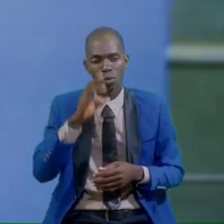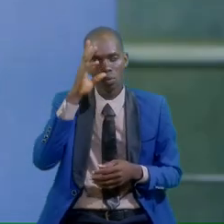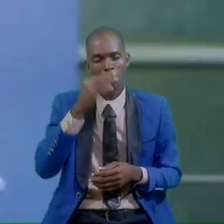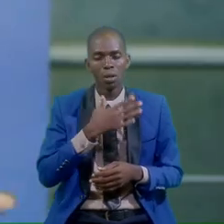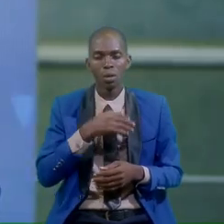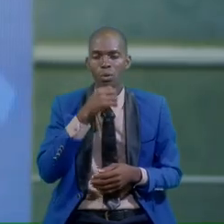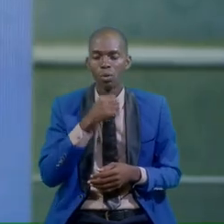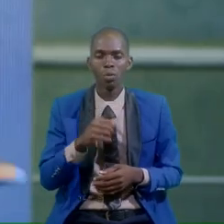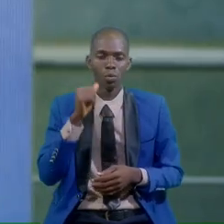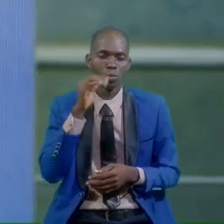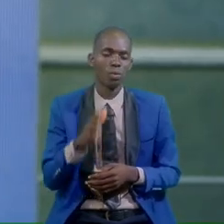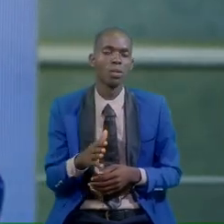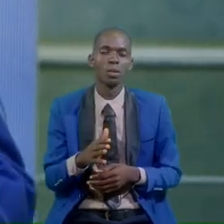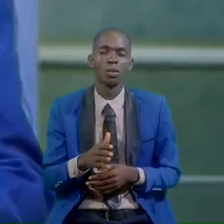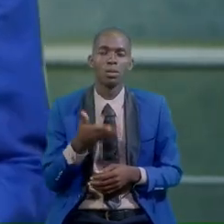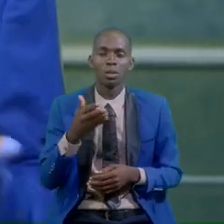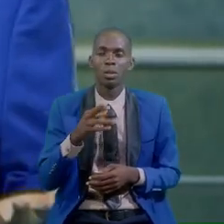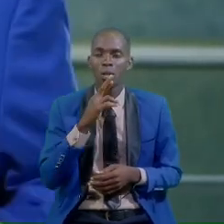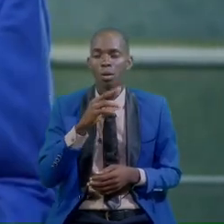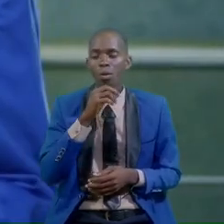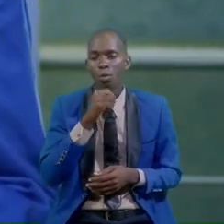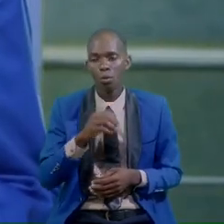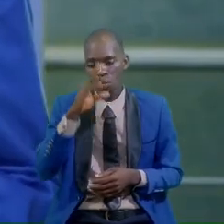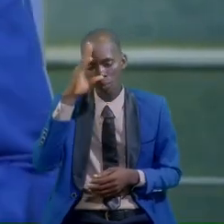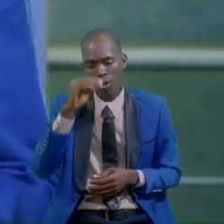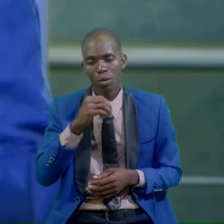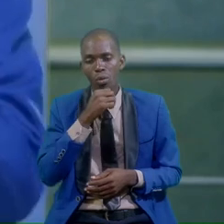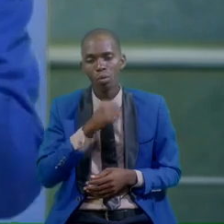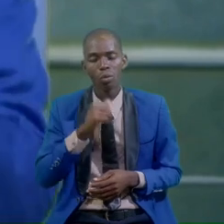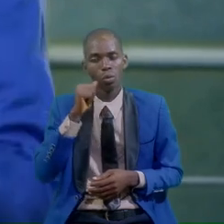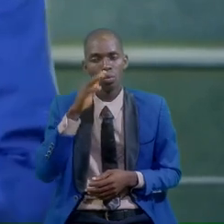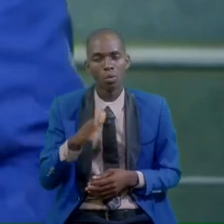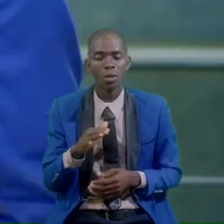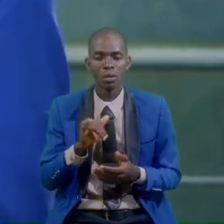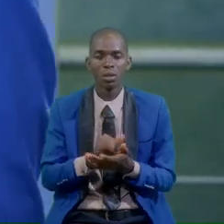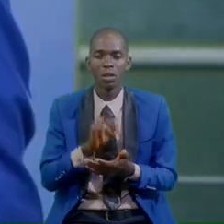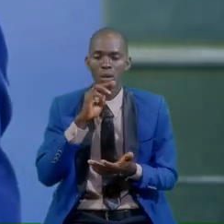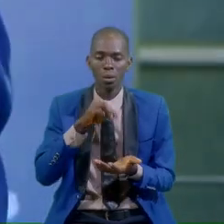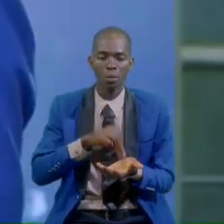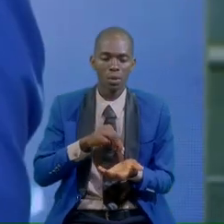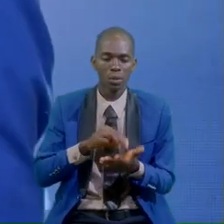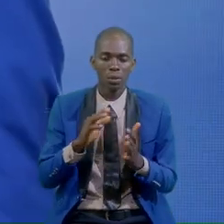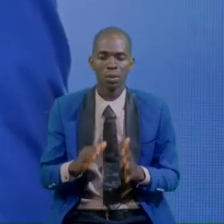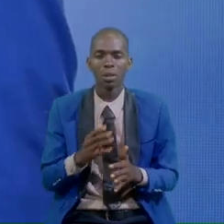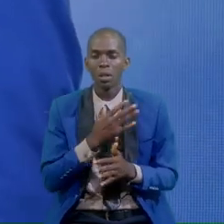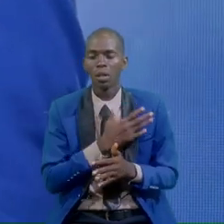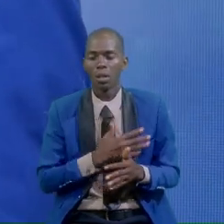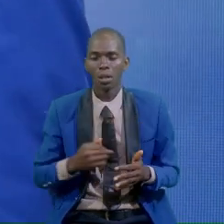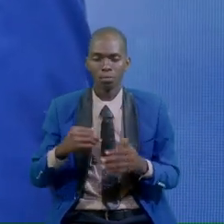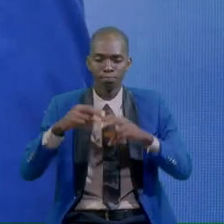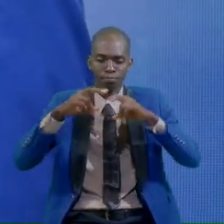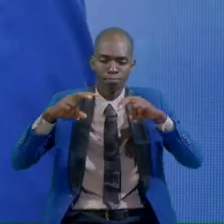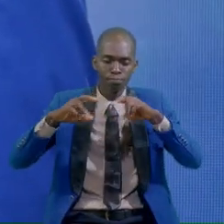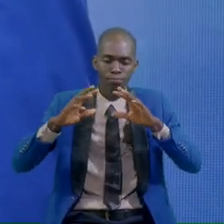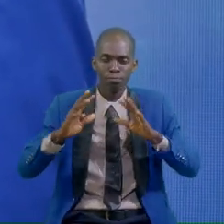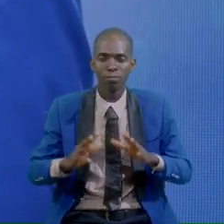are medical doctors, who are researchers. The people of the world, they have their old men